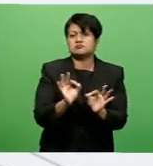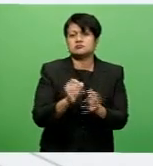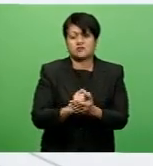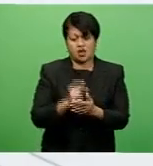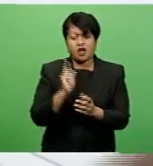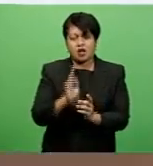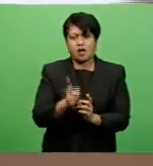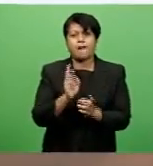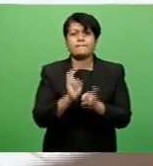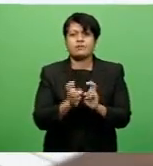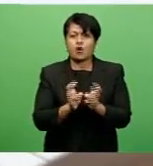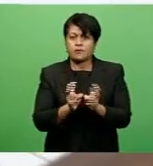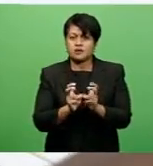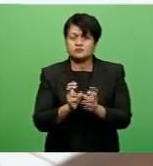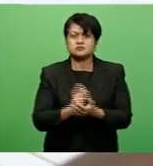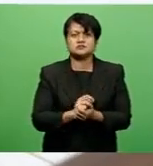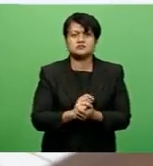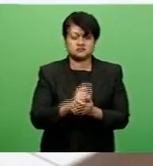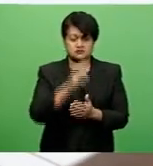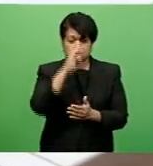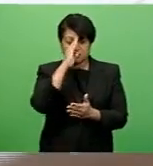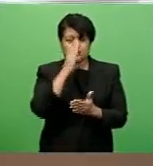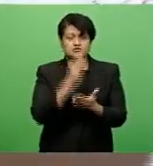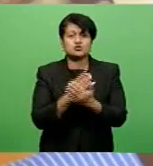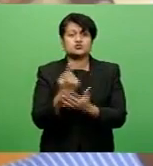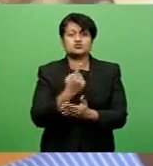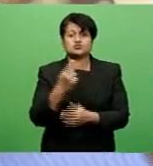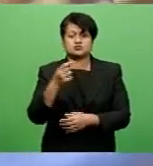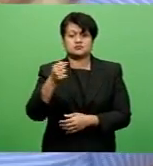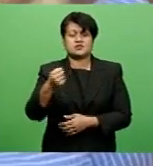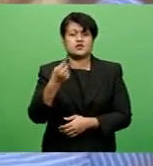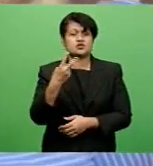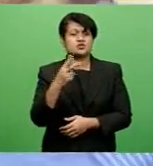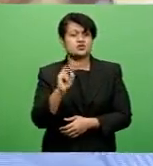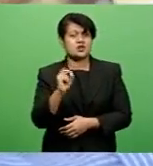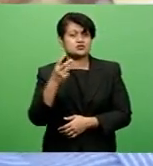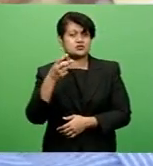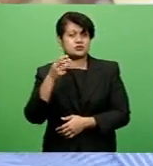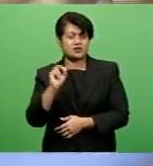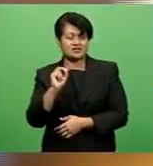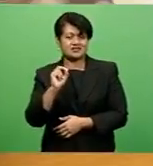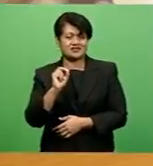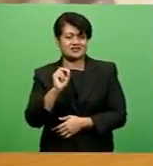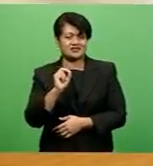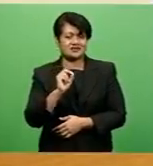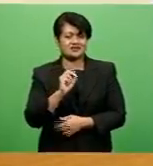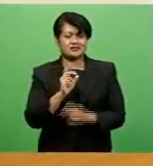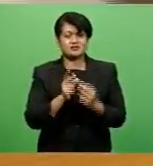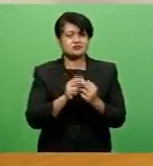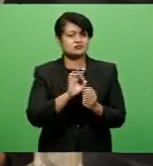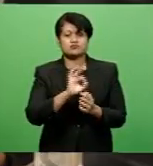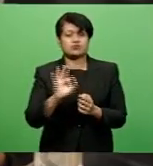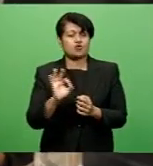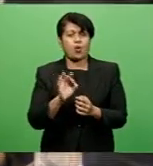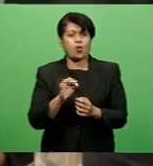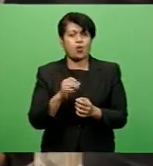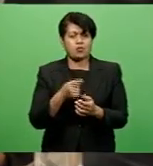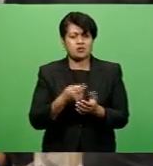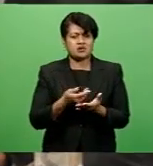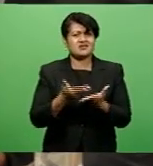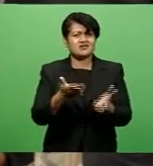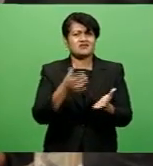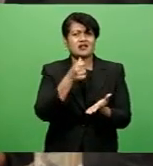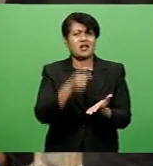to reinstate topper students who were suspended in 2020 without any personal notification.